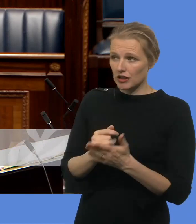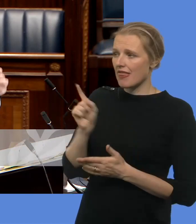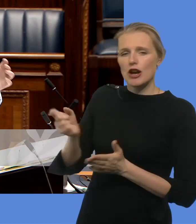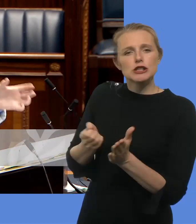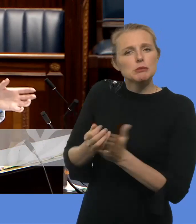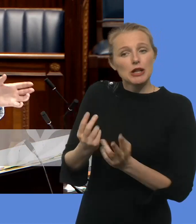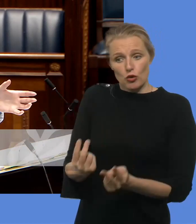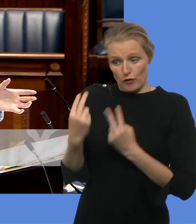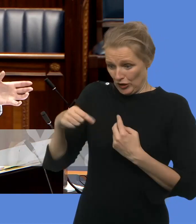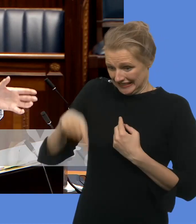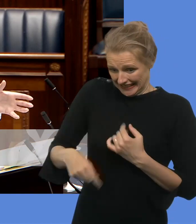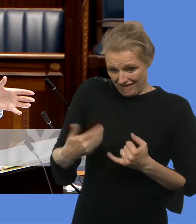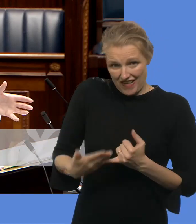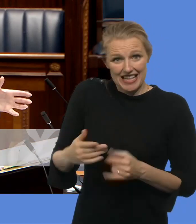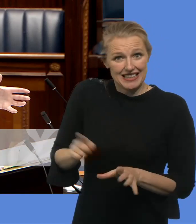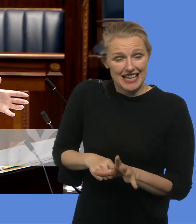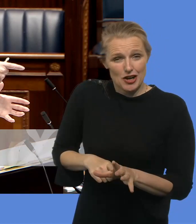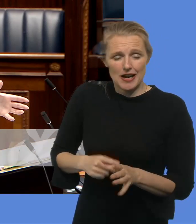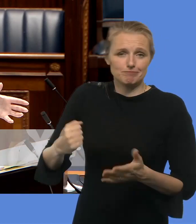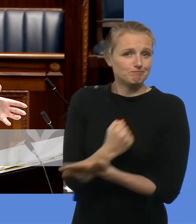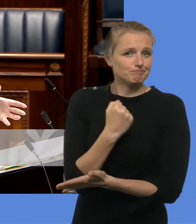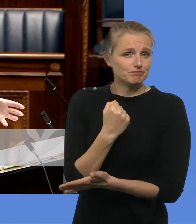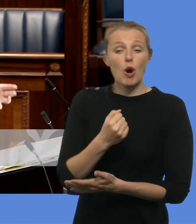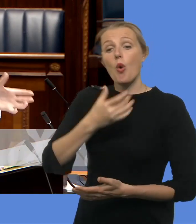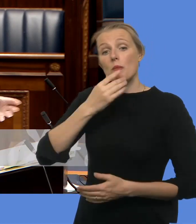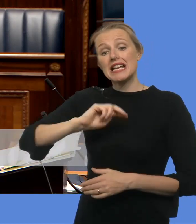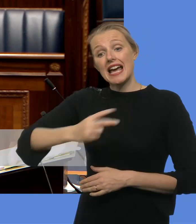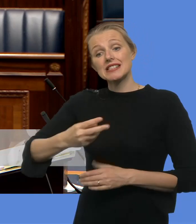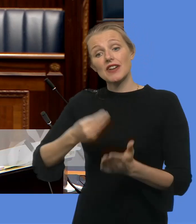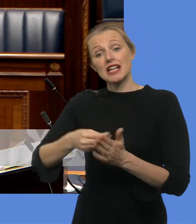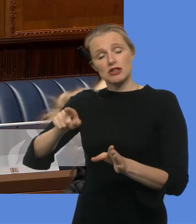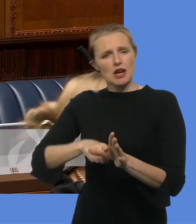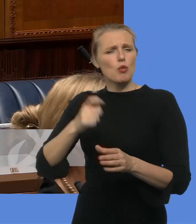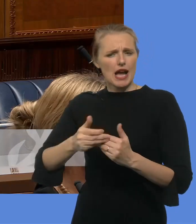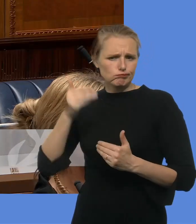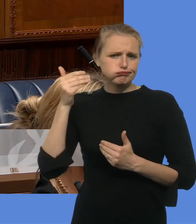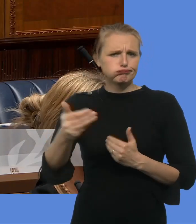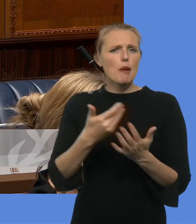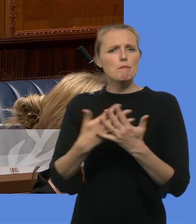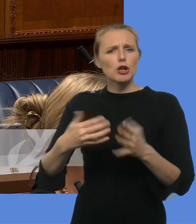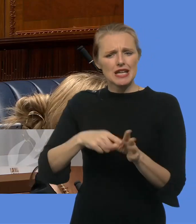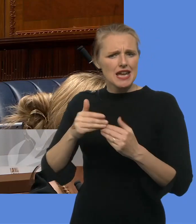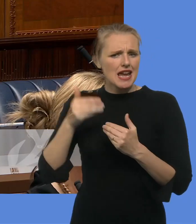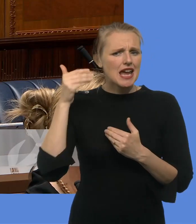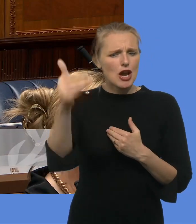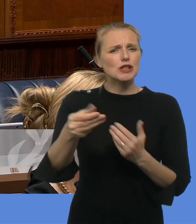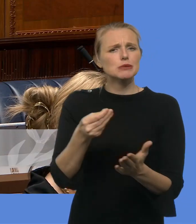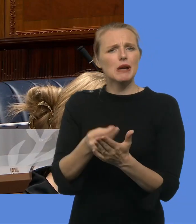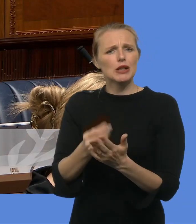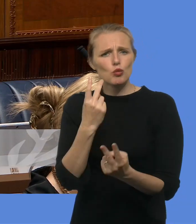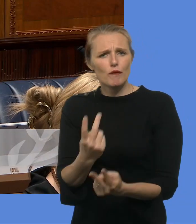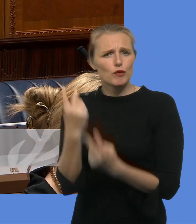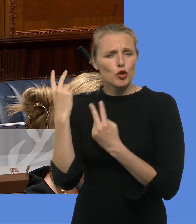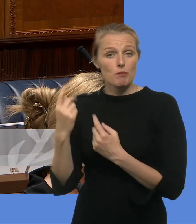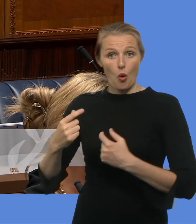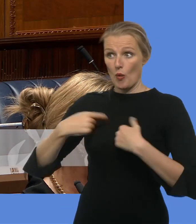review. I would very much like to see that from the next financial year we would be in a multi-year spending review, but that's not something that's within our gift. But